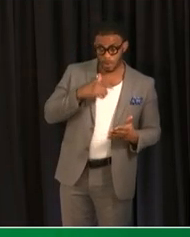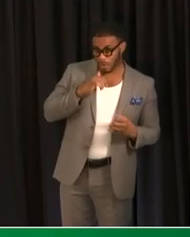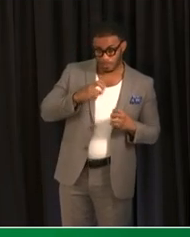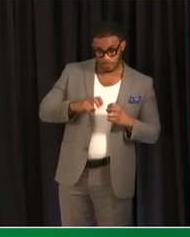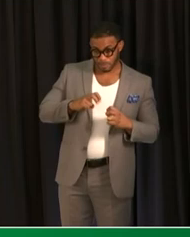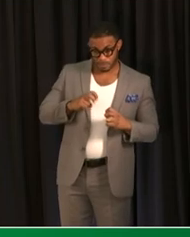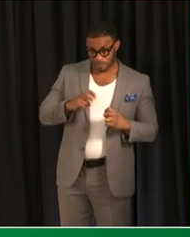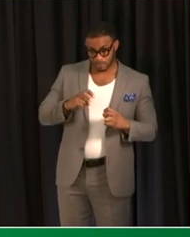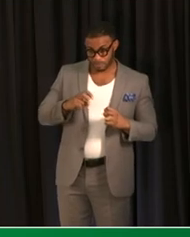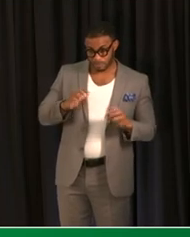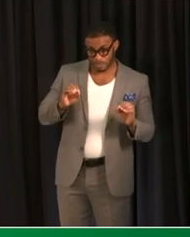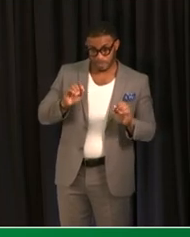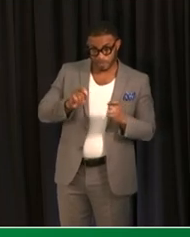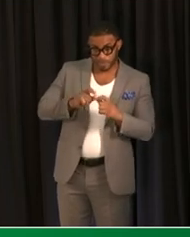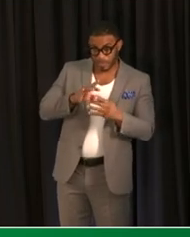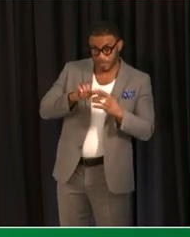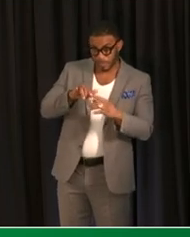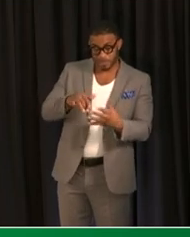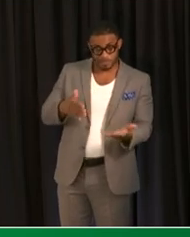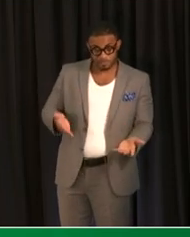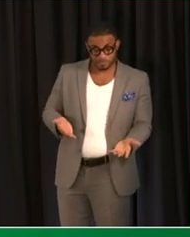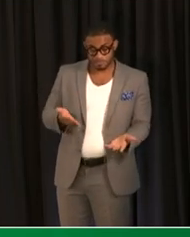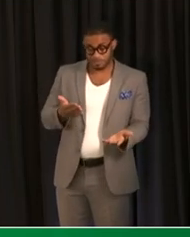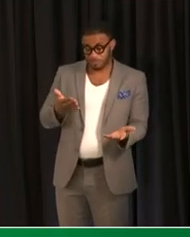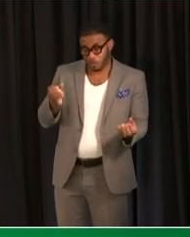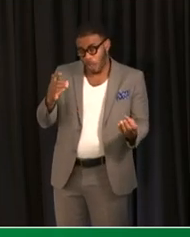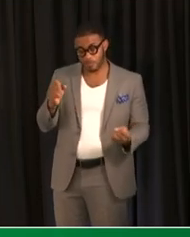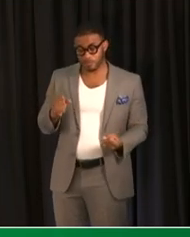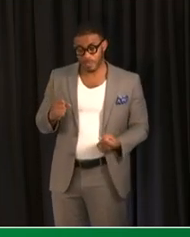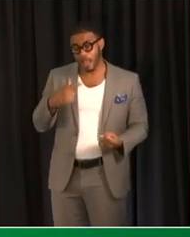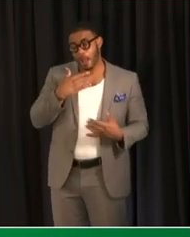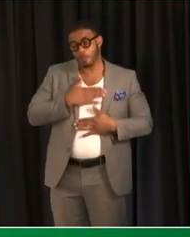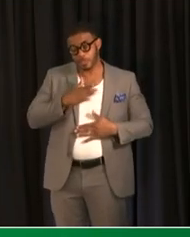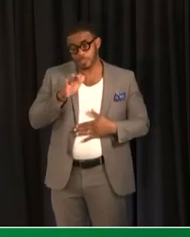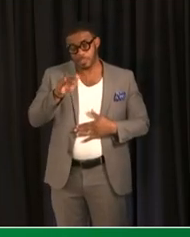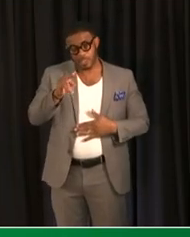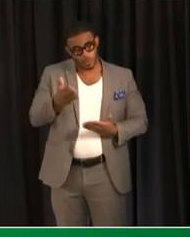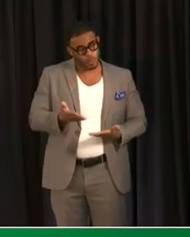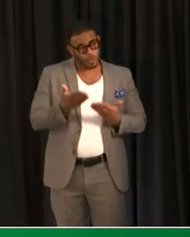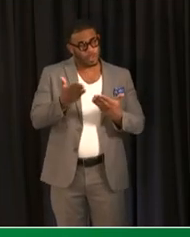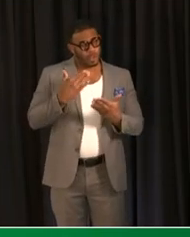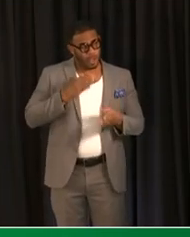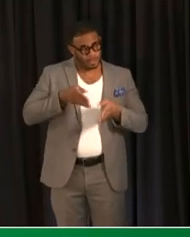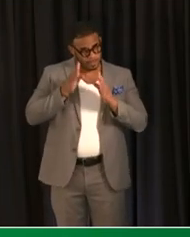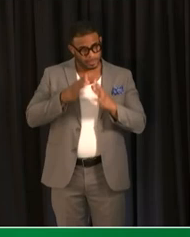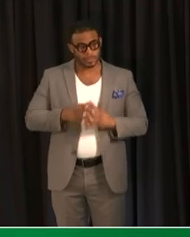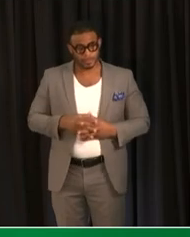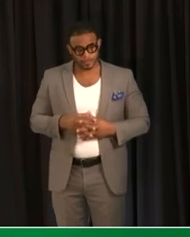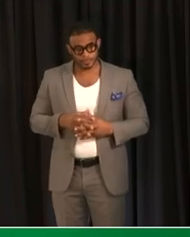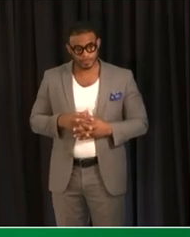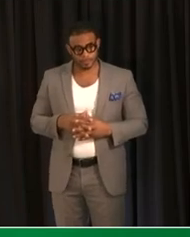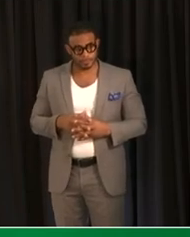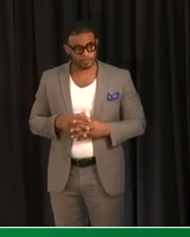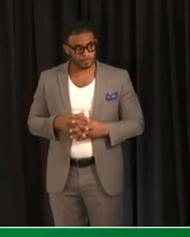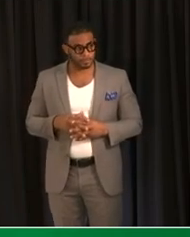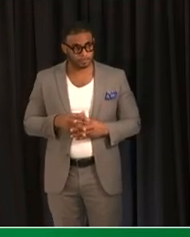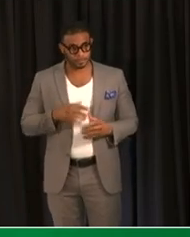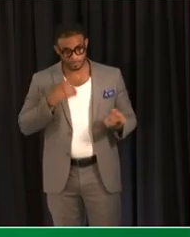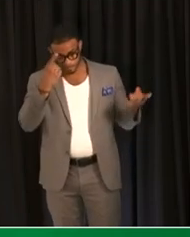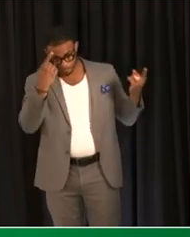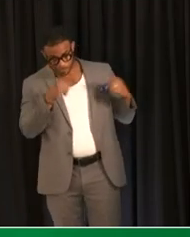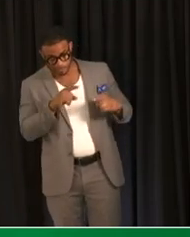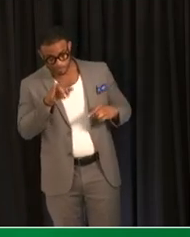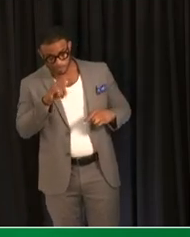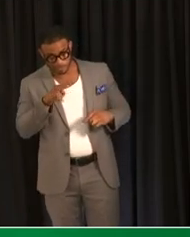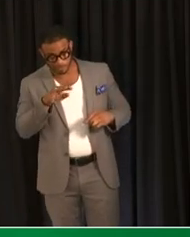into it. I don't have anything specific on that off the top of my head, but I appreciate, Jen, you bringing this to our attention. Yeah, I'm going to